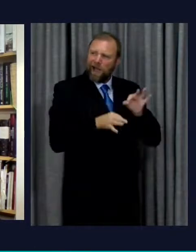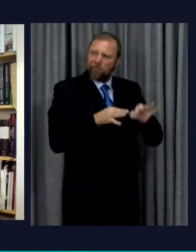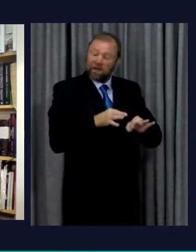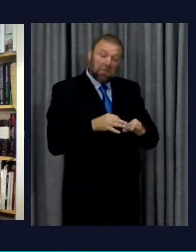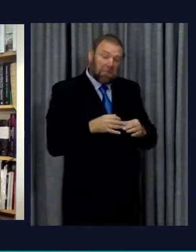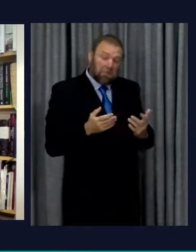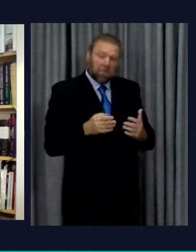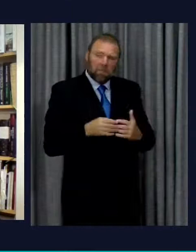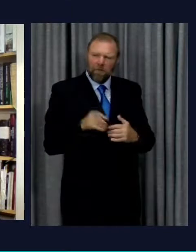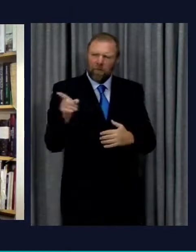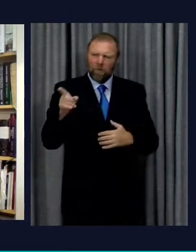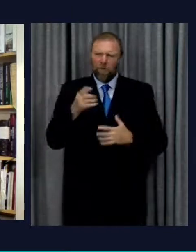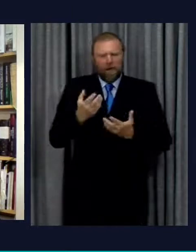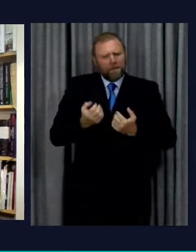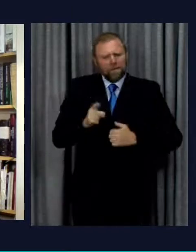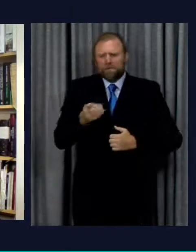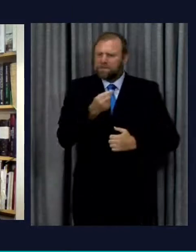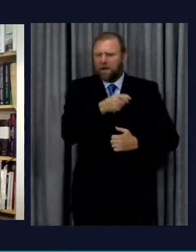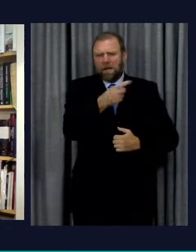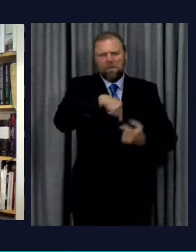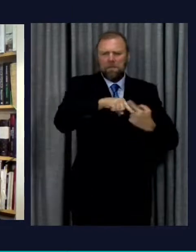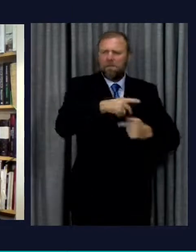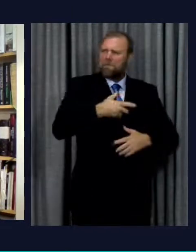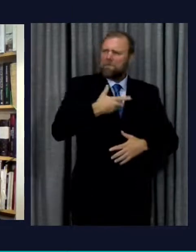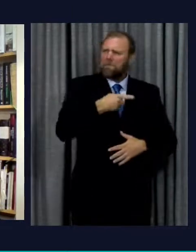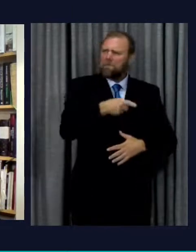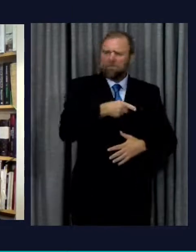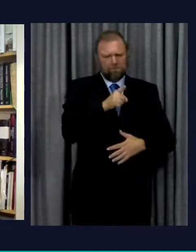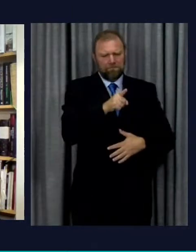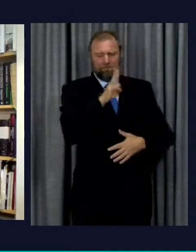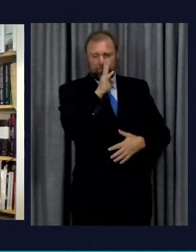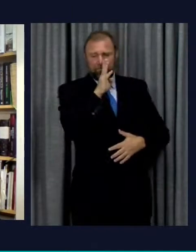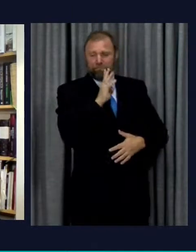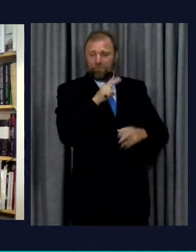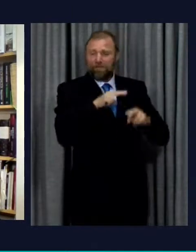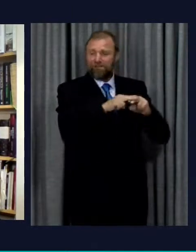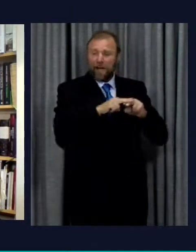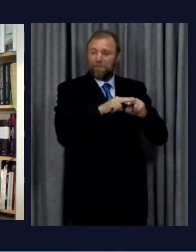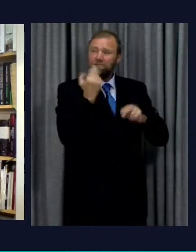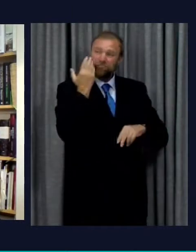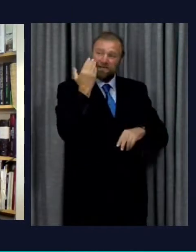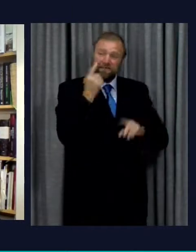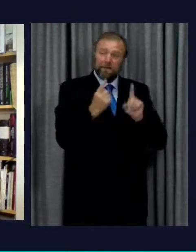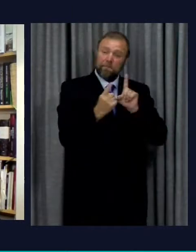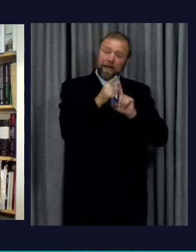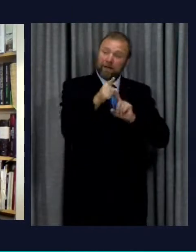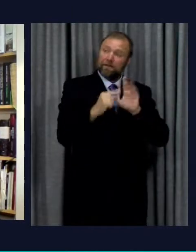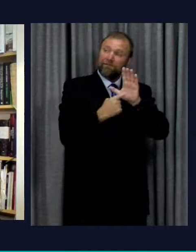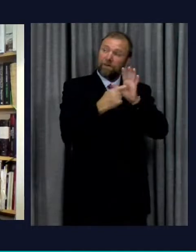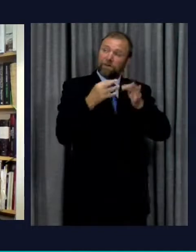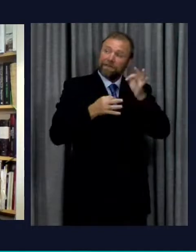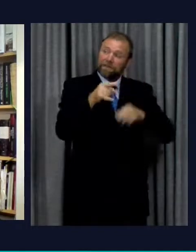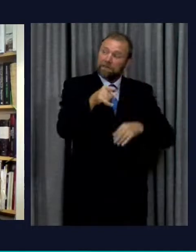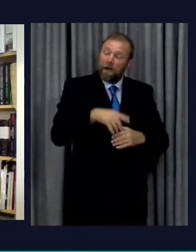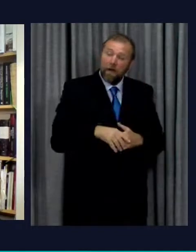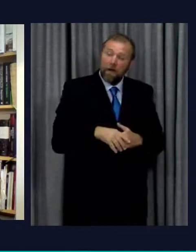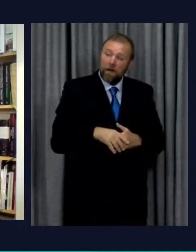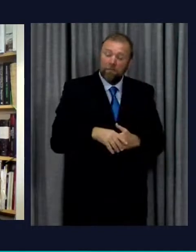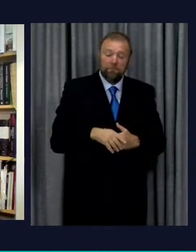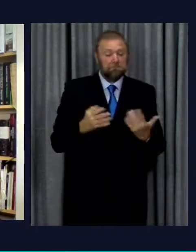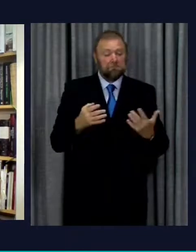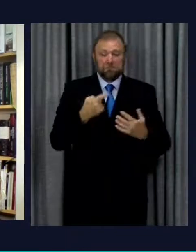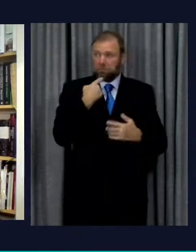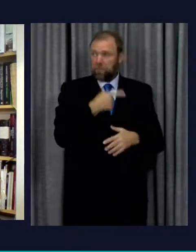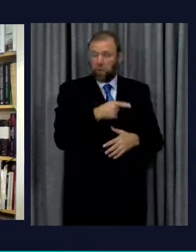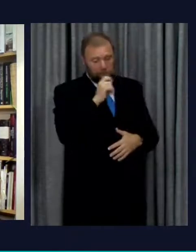from those who wanted a Wales-only inquiry, not least the bereaved families who recently met the First Minister and were told that they'd be